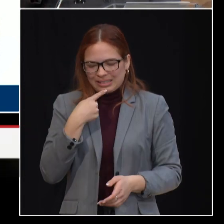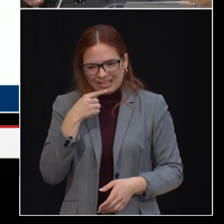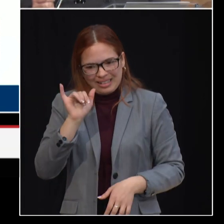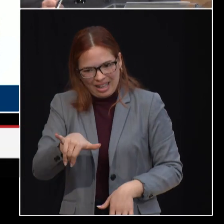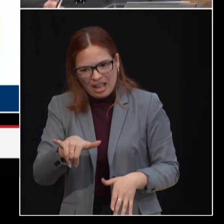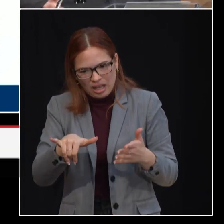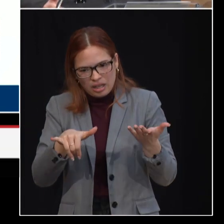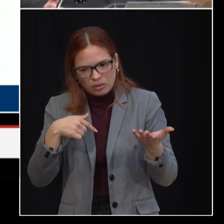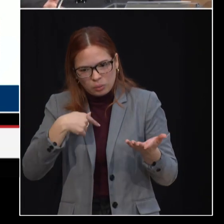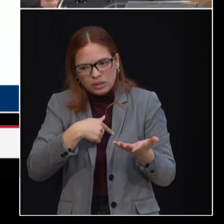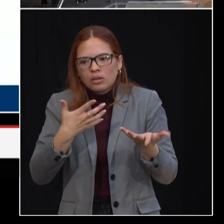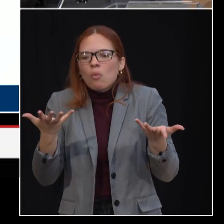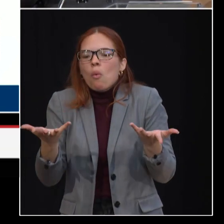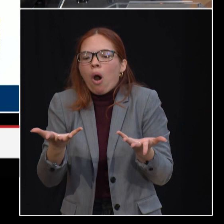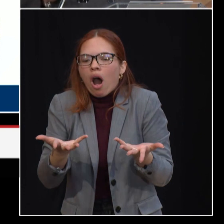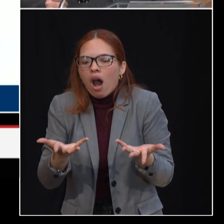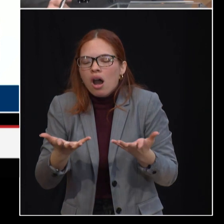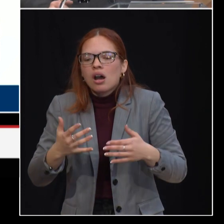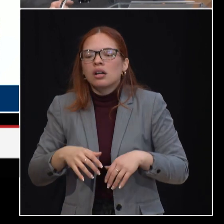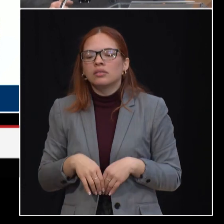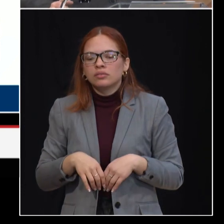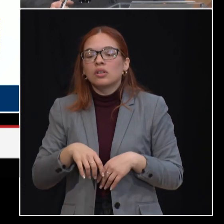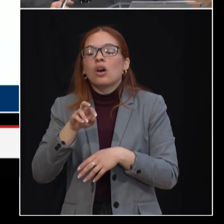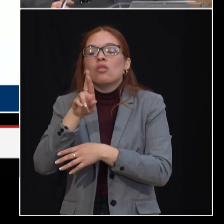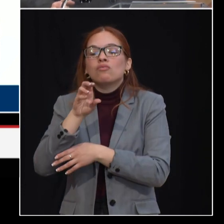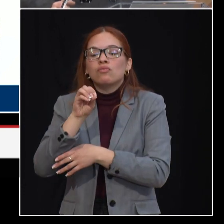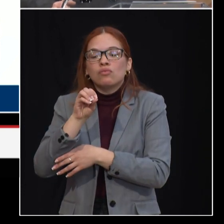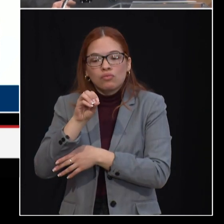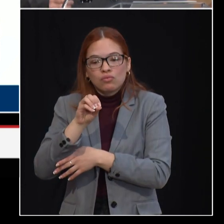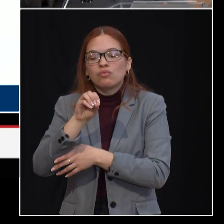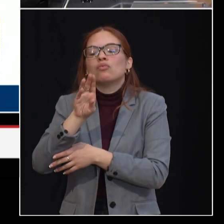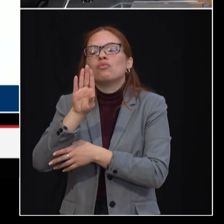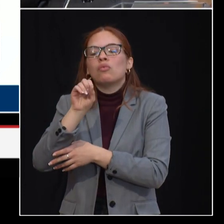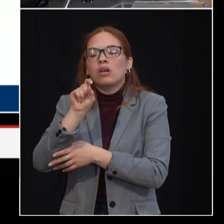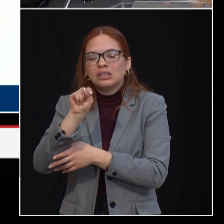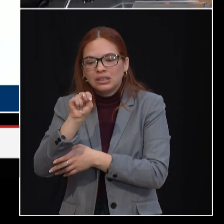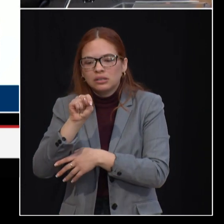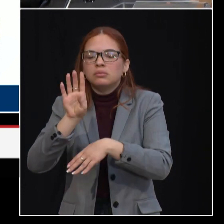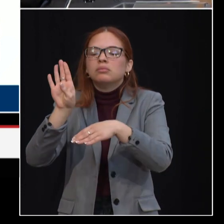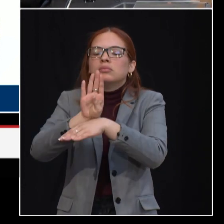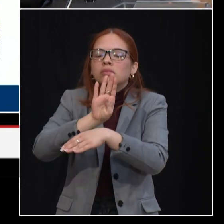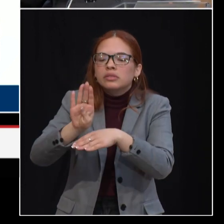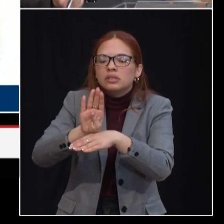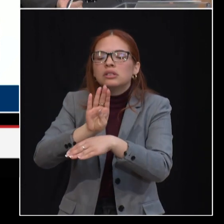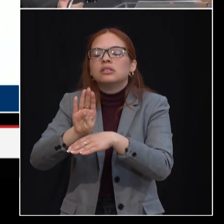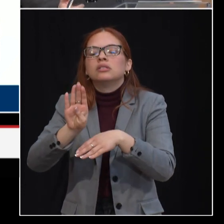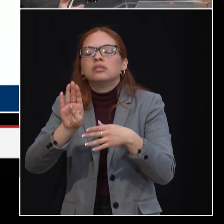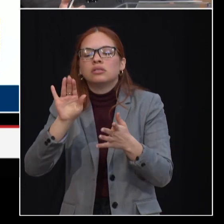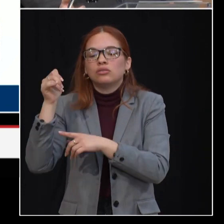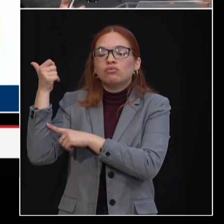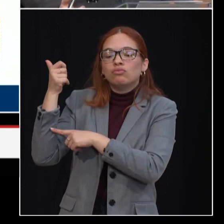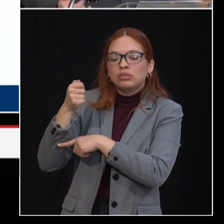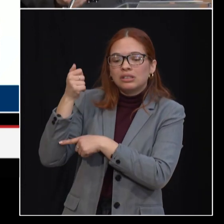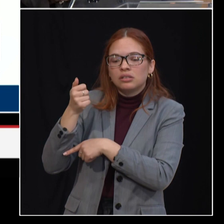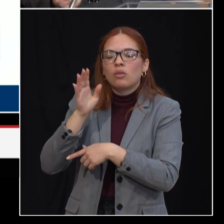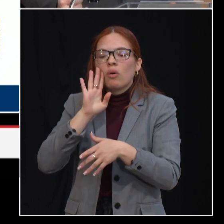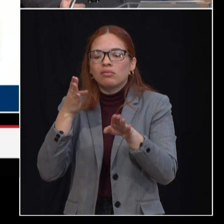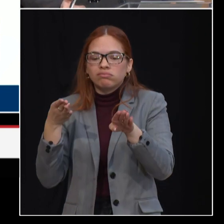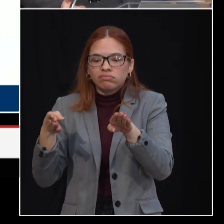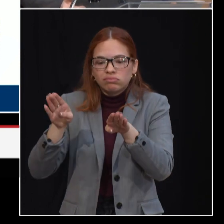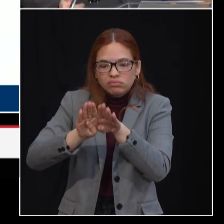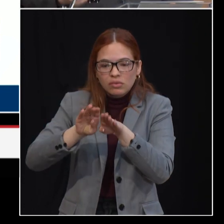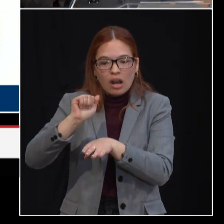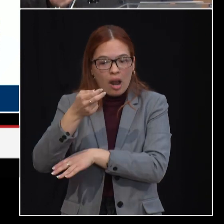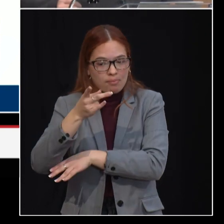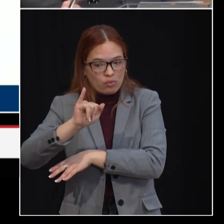the Robust Retail Grants, which will close on April 10th. I'm a small business entrepreneur. I know y'all don't have a